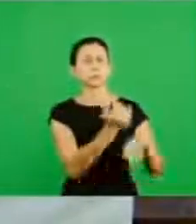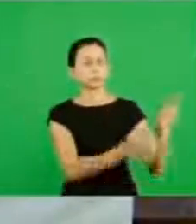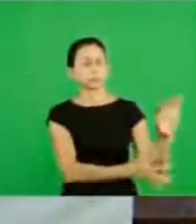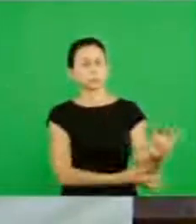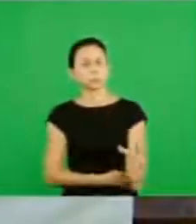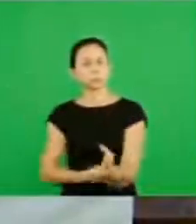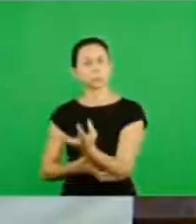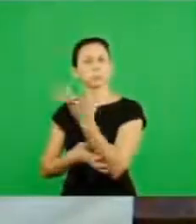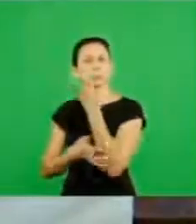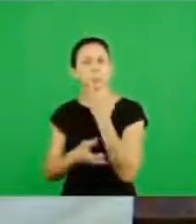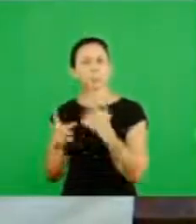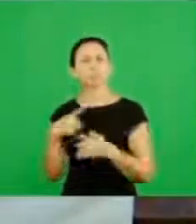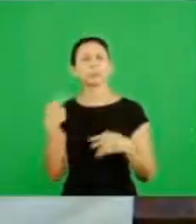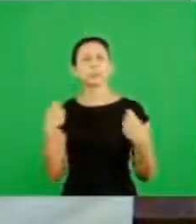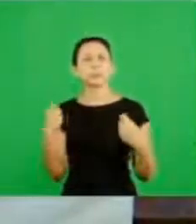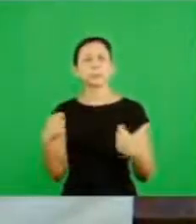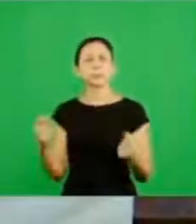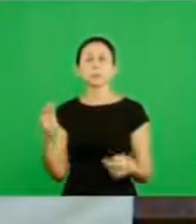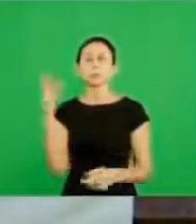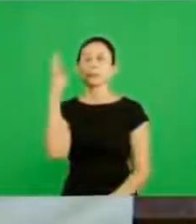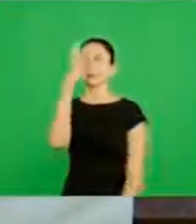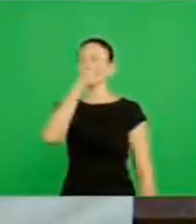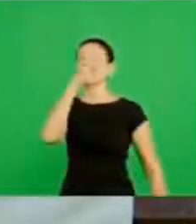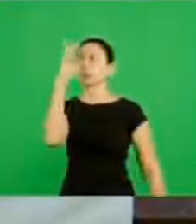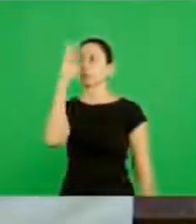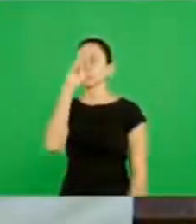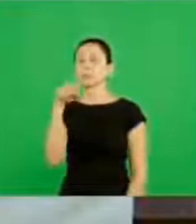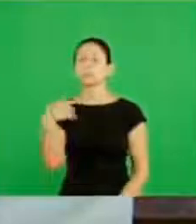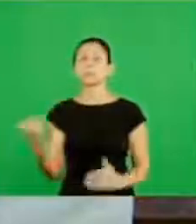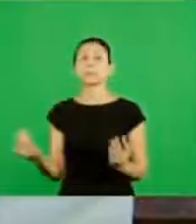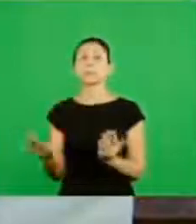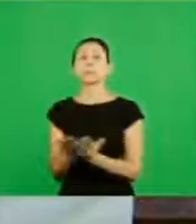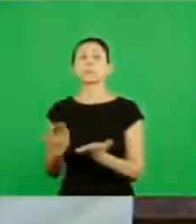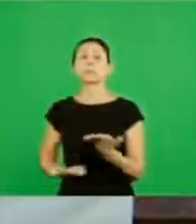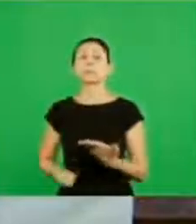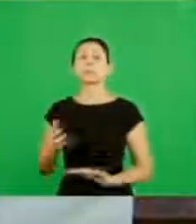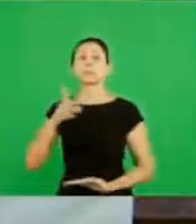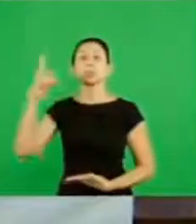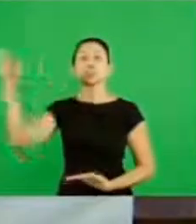plants, with the ecosystem.